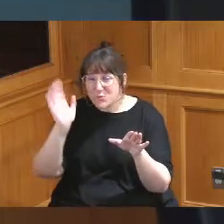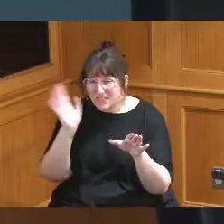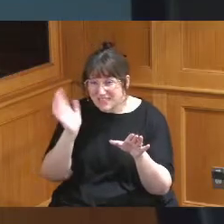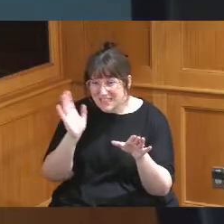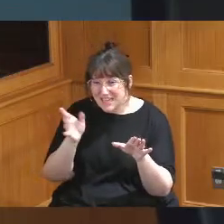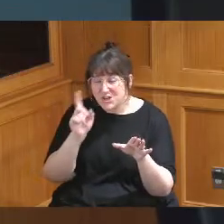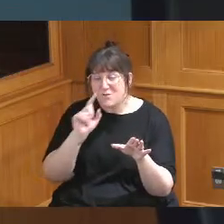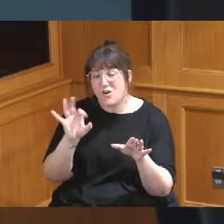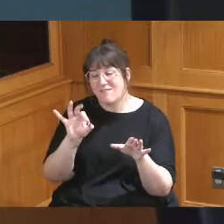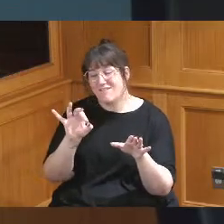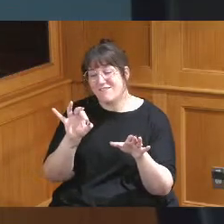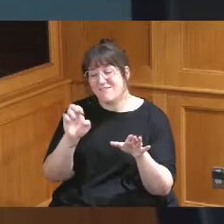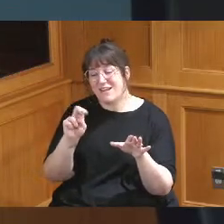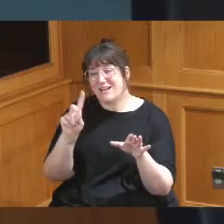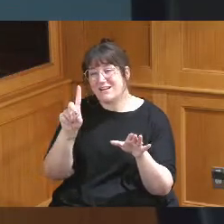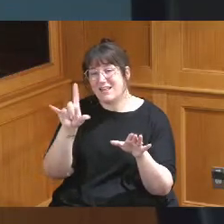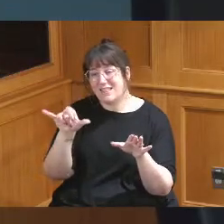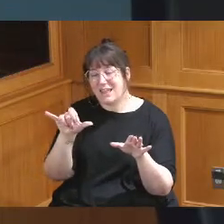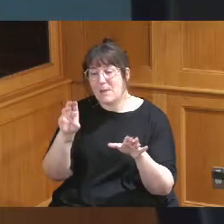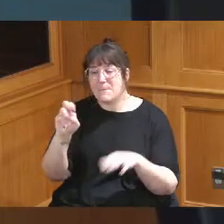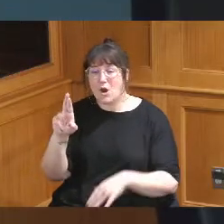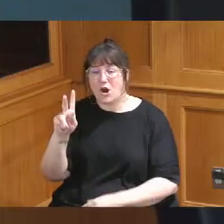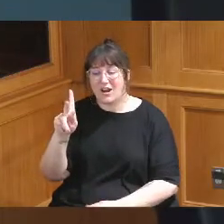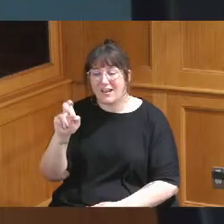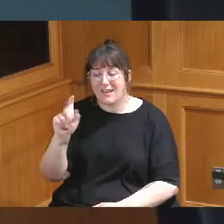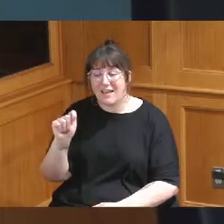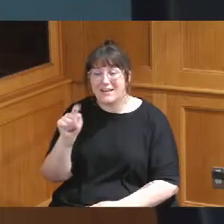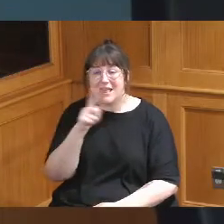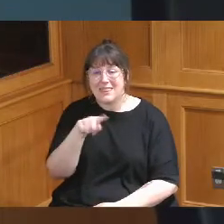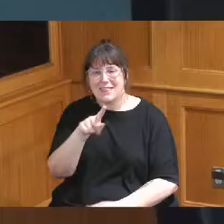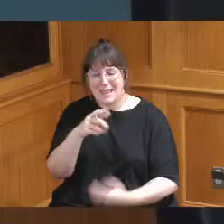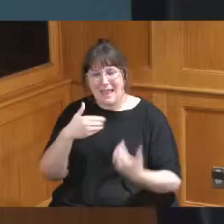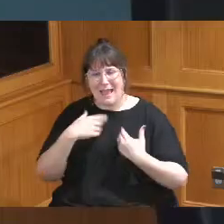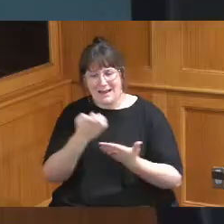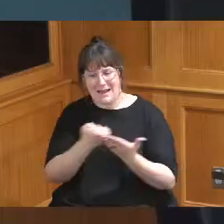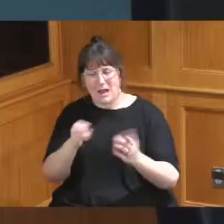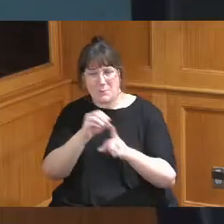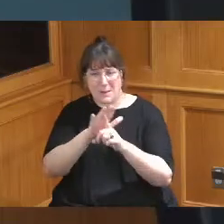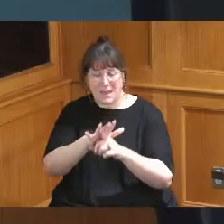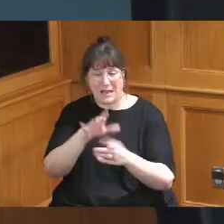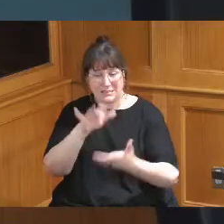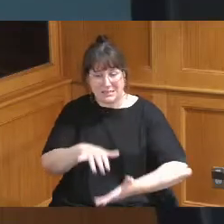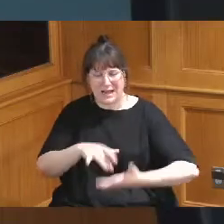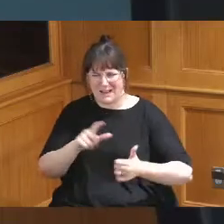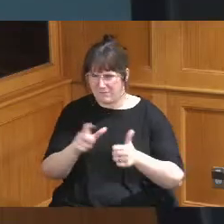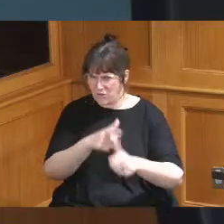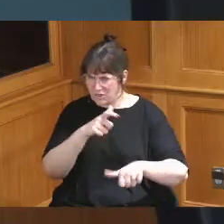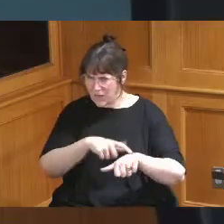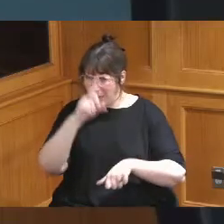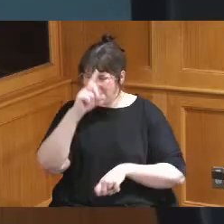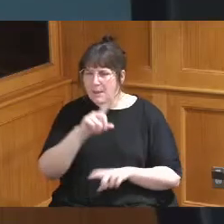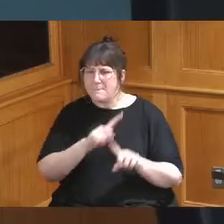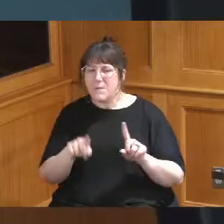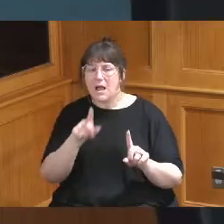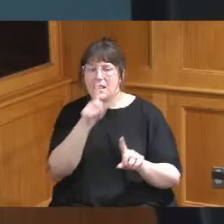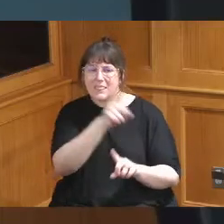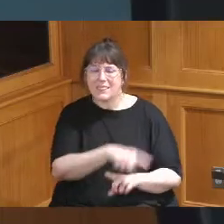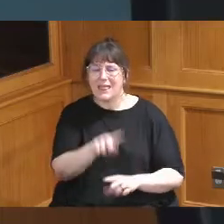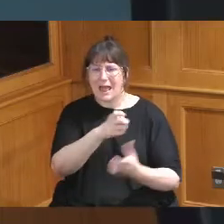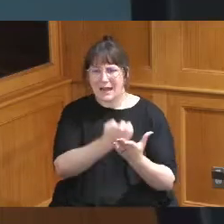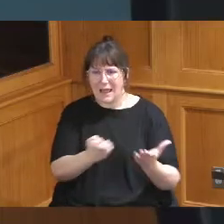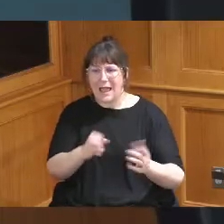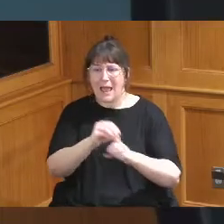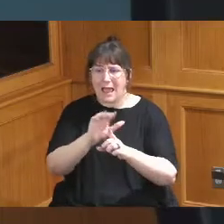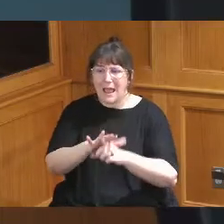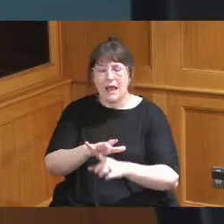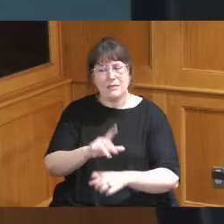over at Findlay Market. They have an economic impact study. It may be their first one, but the economic impact of Findlay Market is